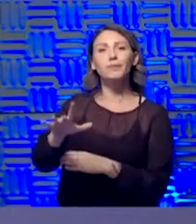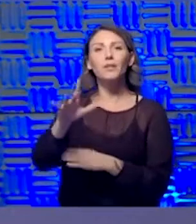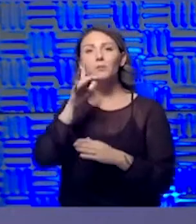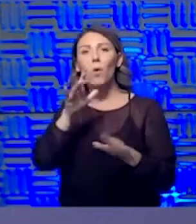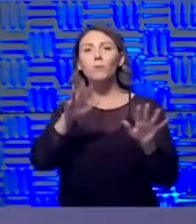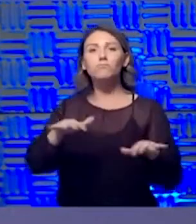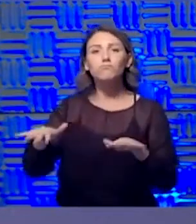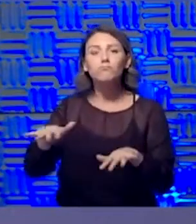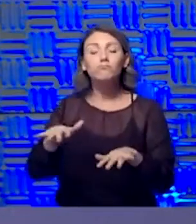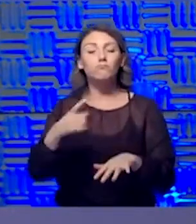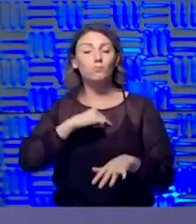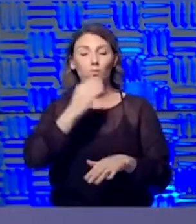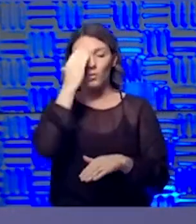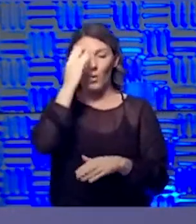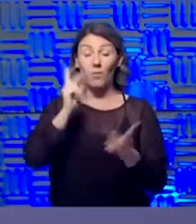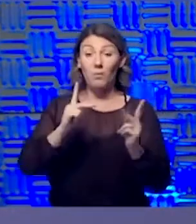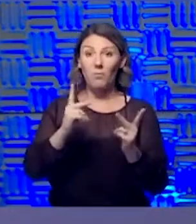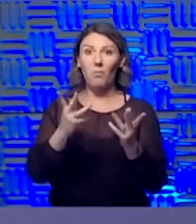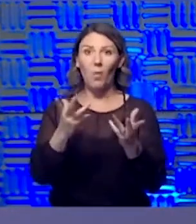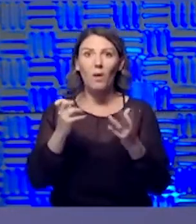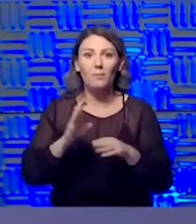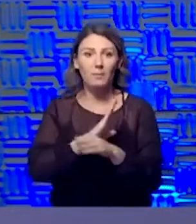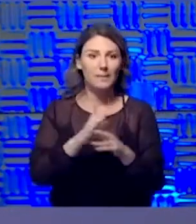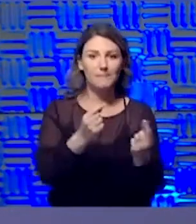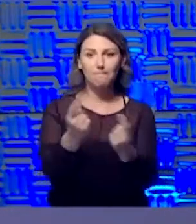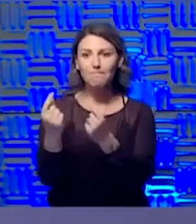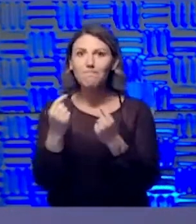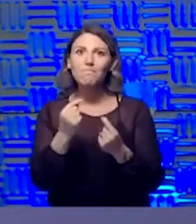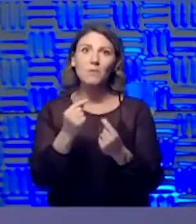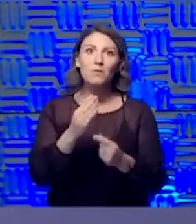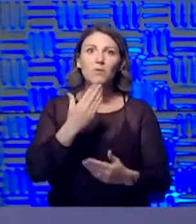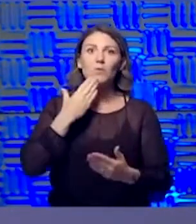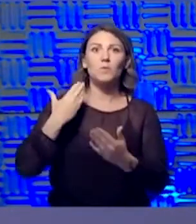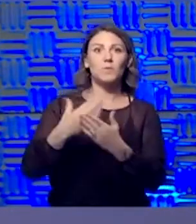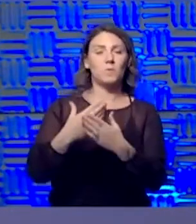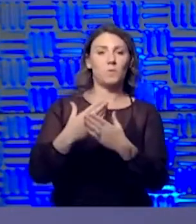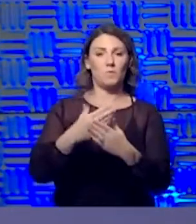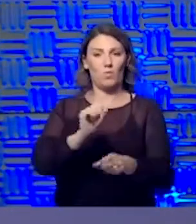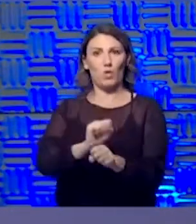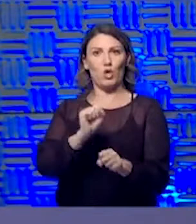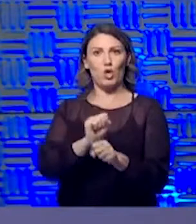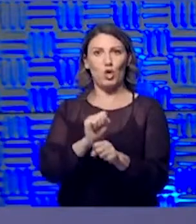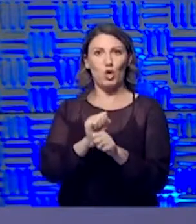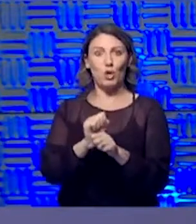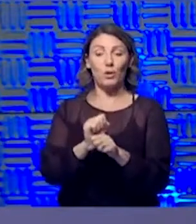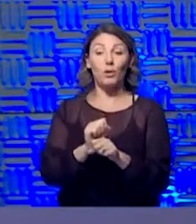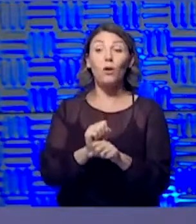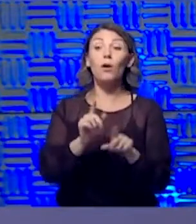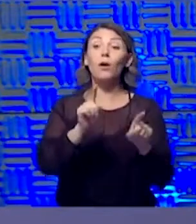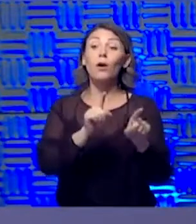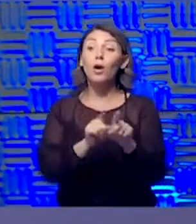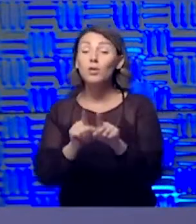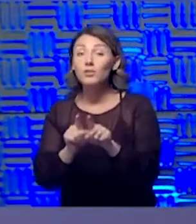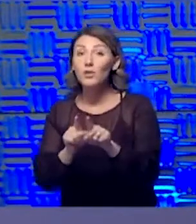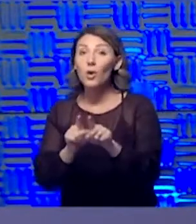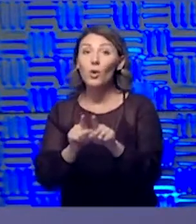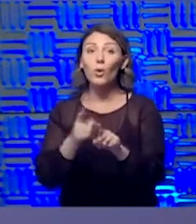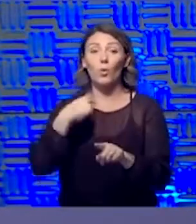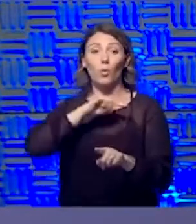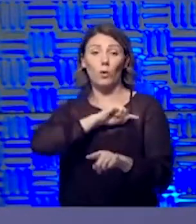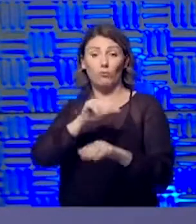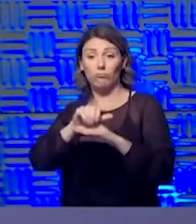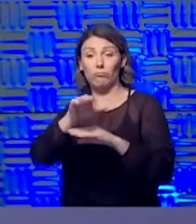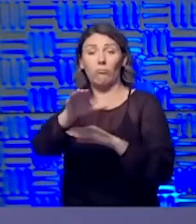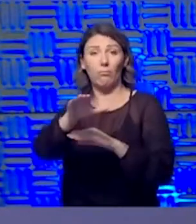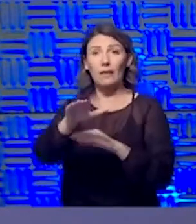we also know people want to be busy. They want to do good, meaningful work. And so what we're doing is also redeploying some of our staff